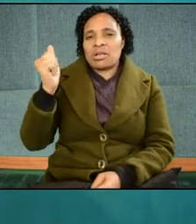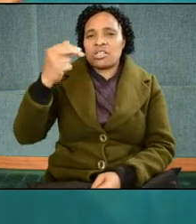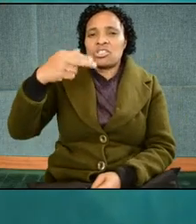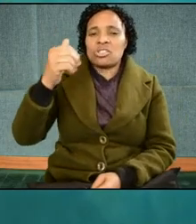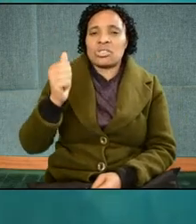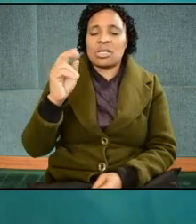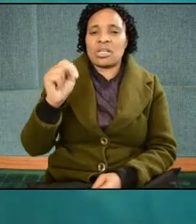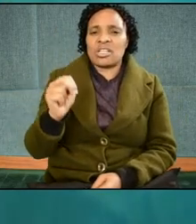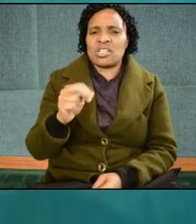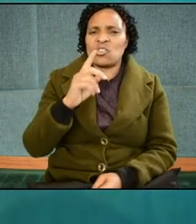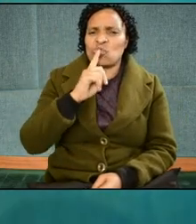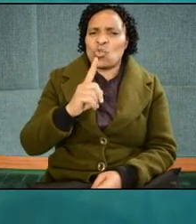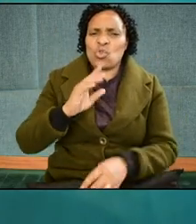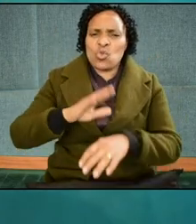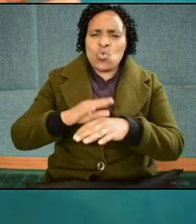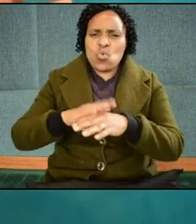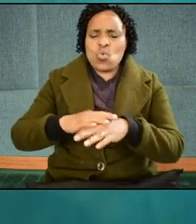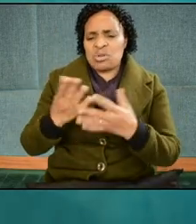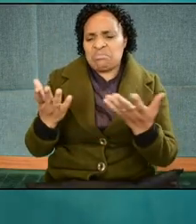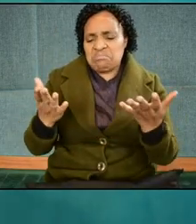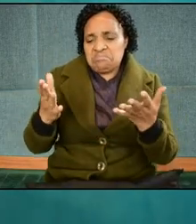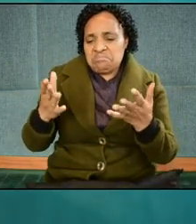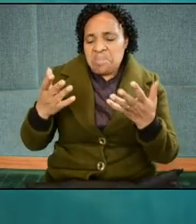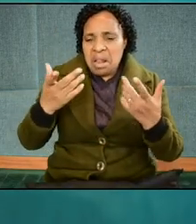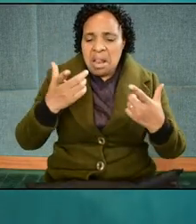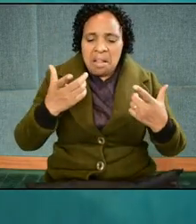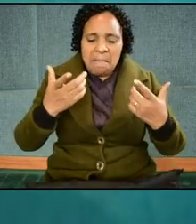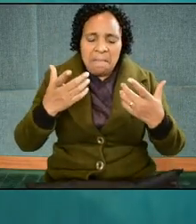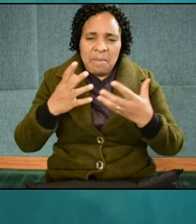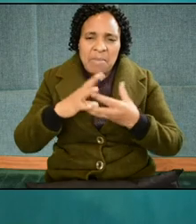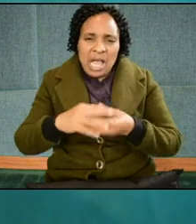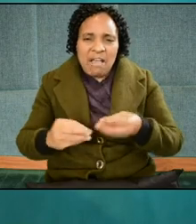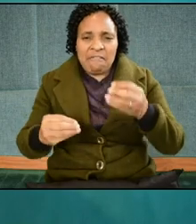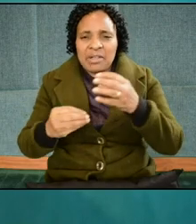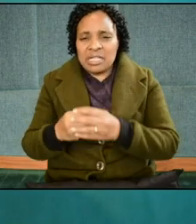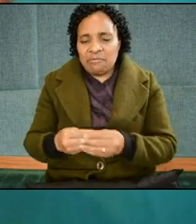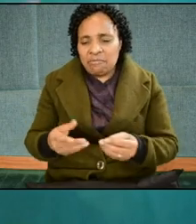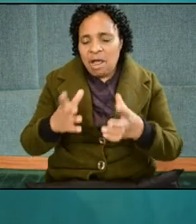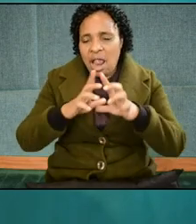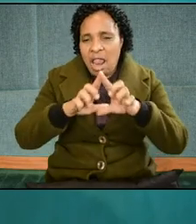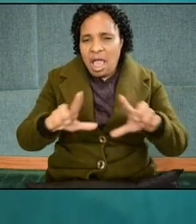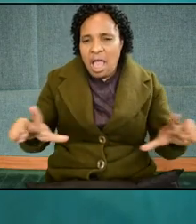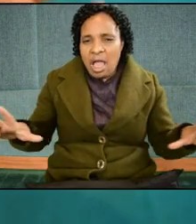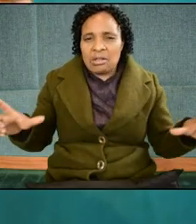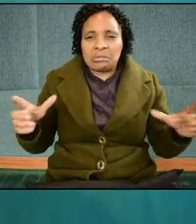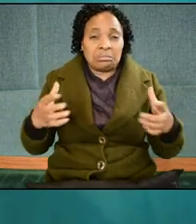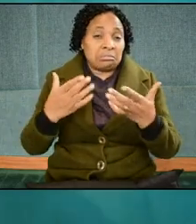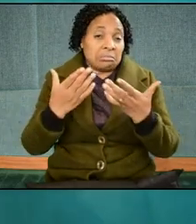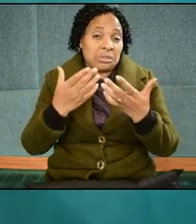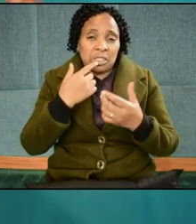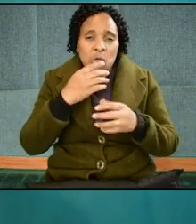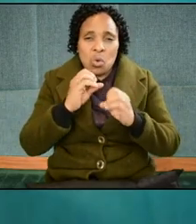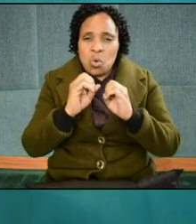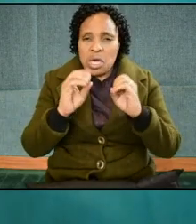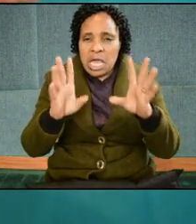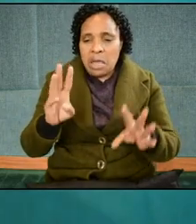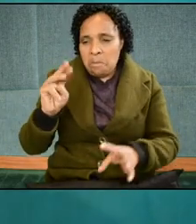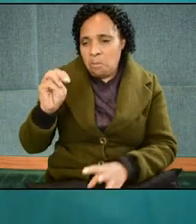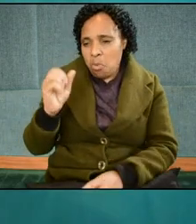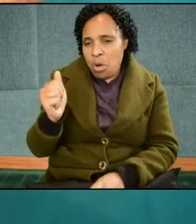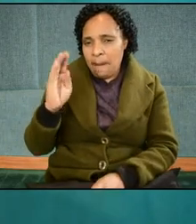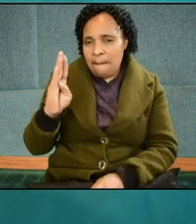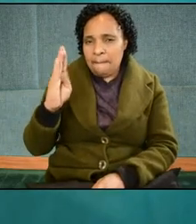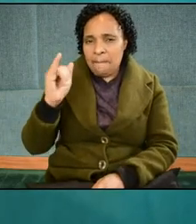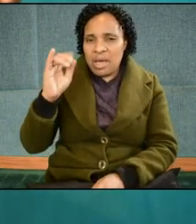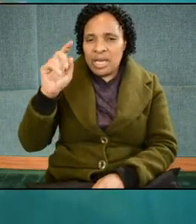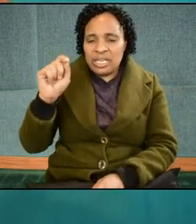so they were in such a good mood. They were just relaxed in a fertile land. And, you know, they were like, okay, you know, then the Moabite women just